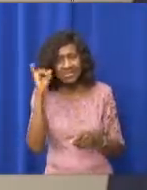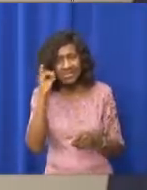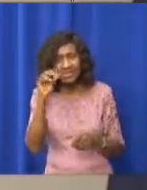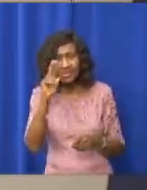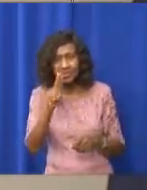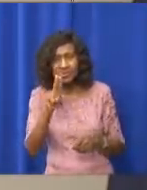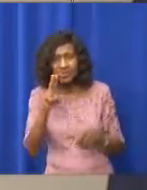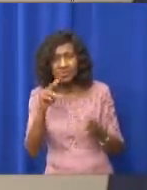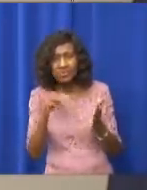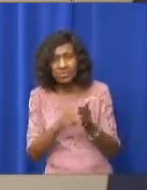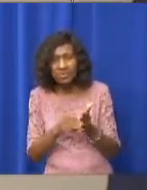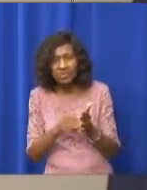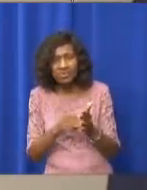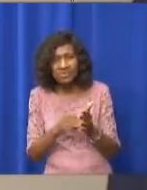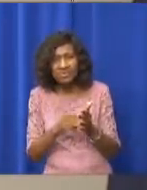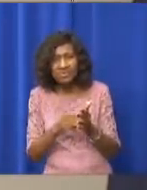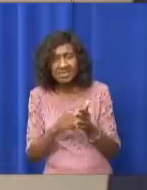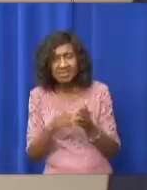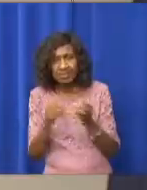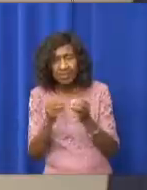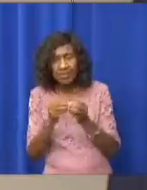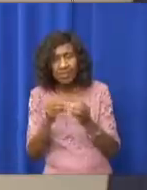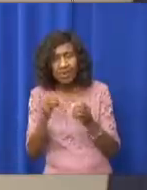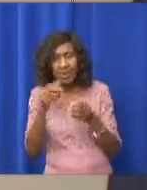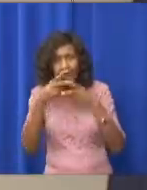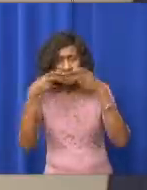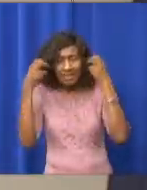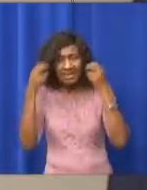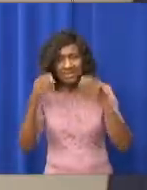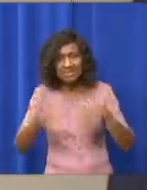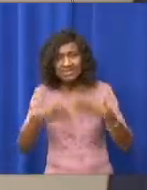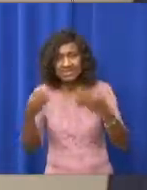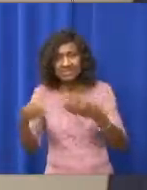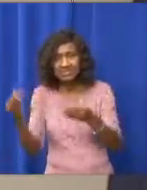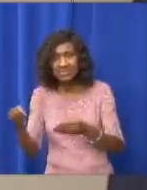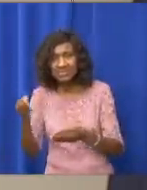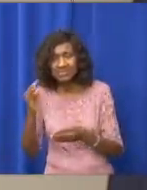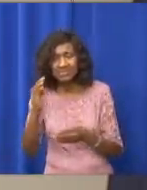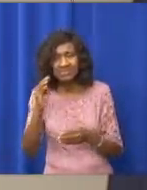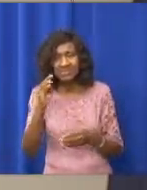2,735 masks had been distributed, 600 in the sister islands and